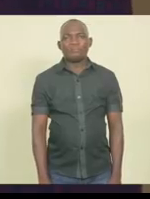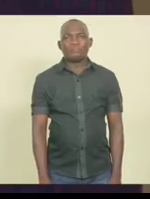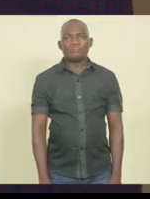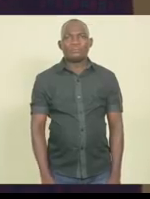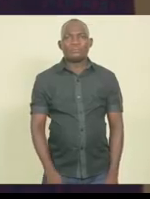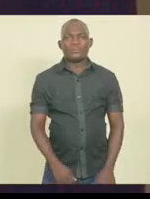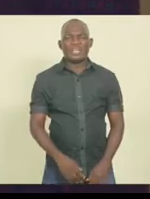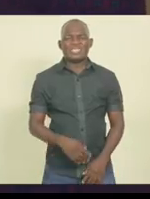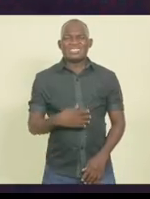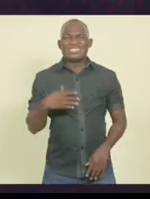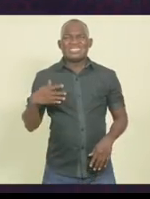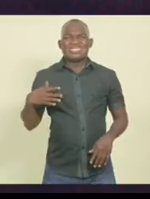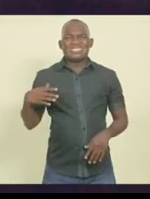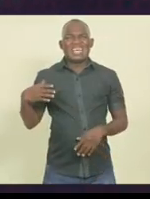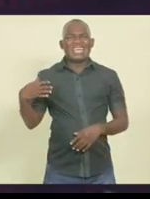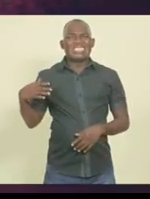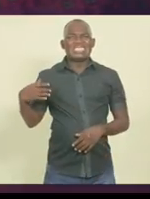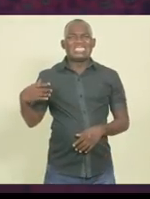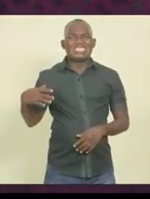Ouch! That hurts.